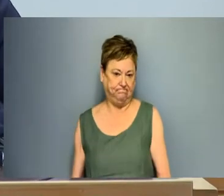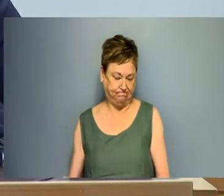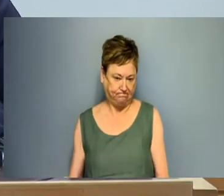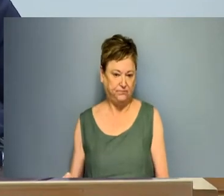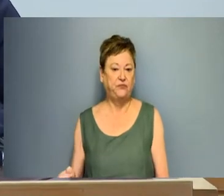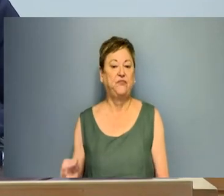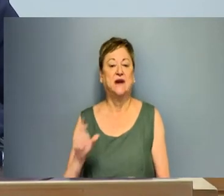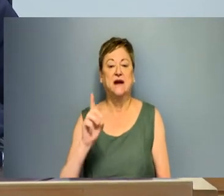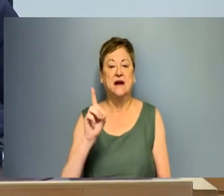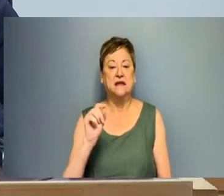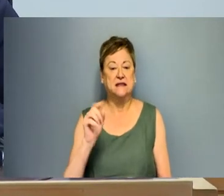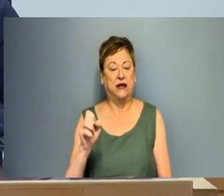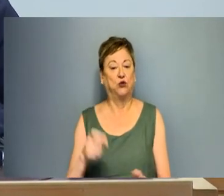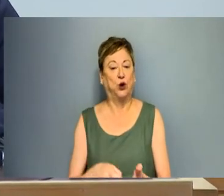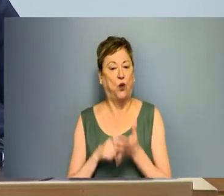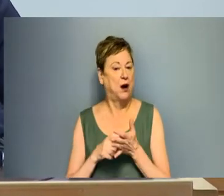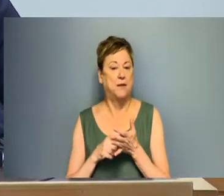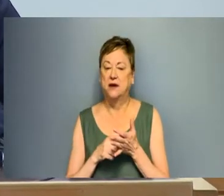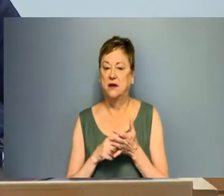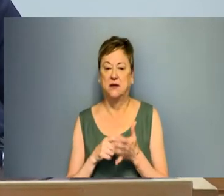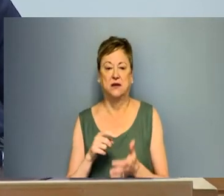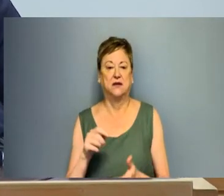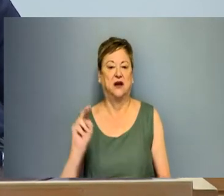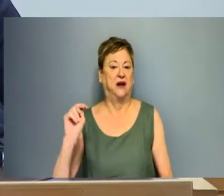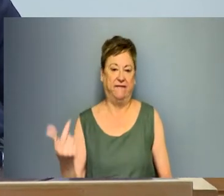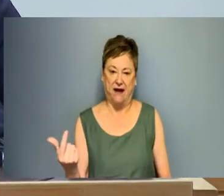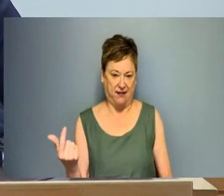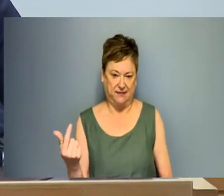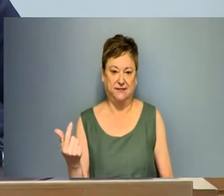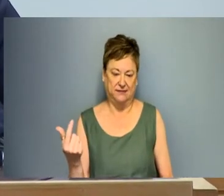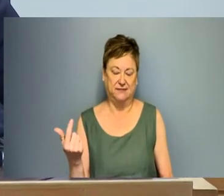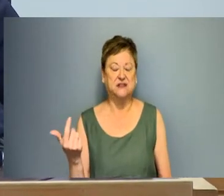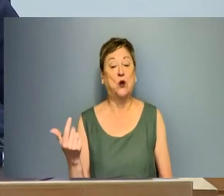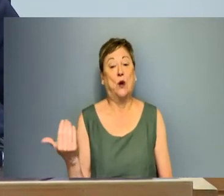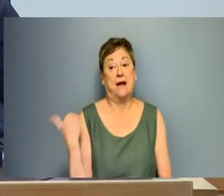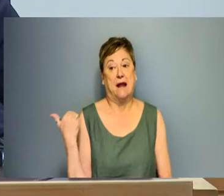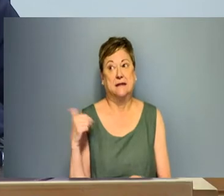dating requirement was invalid. And just last night,